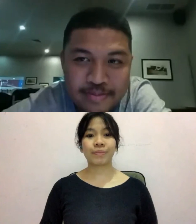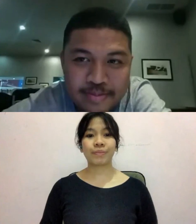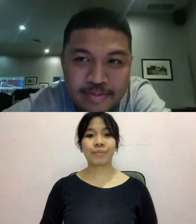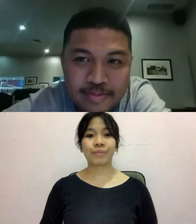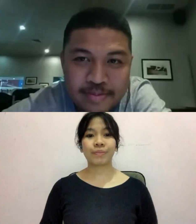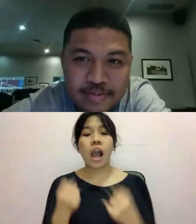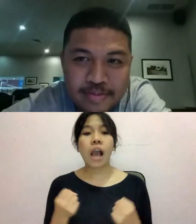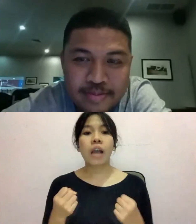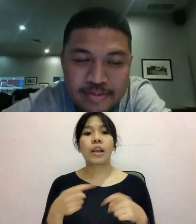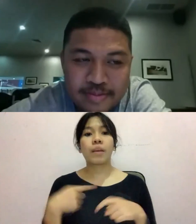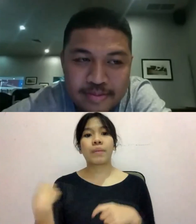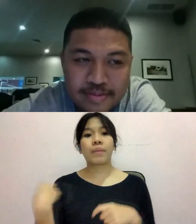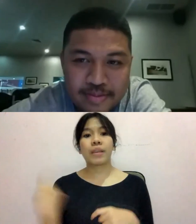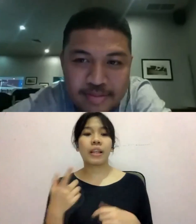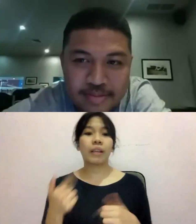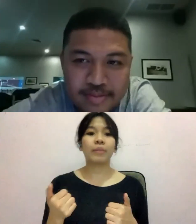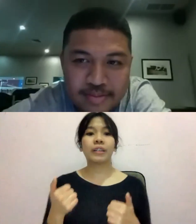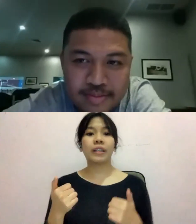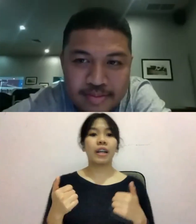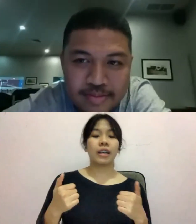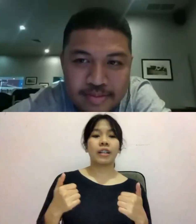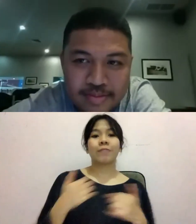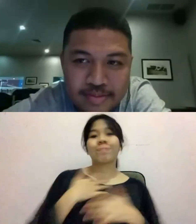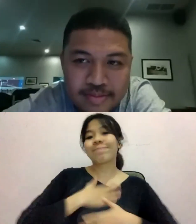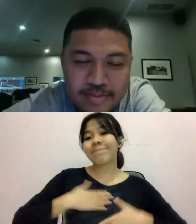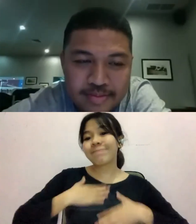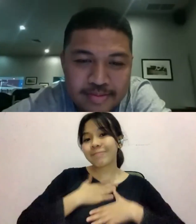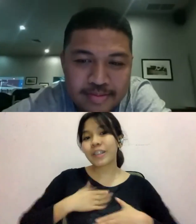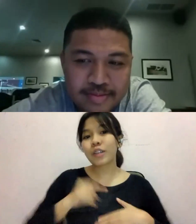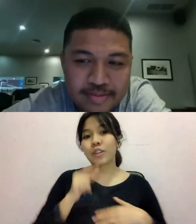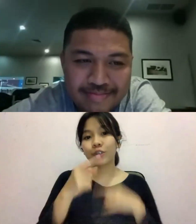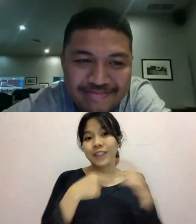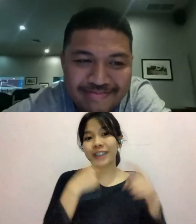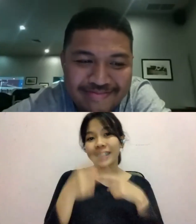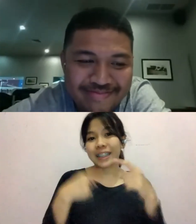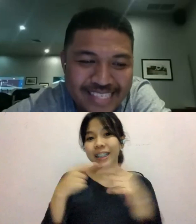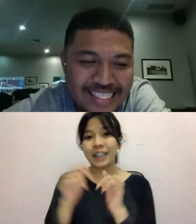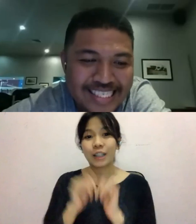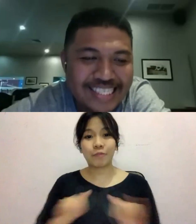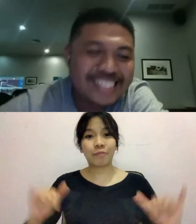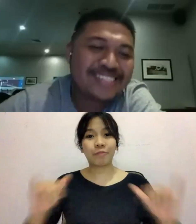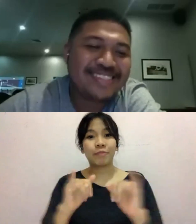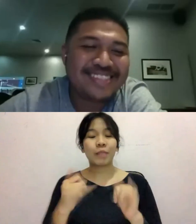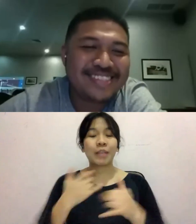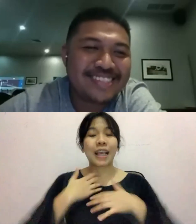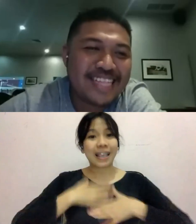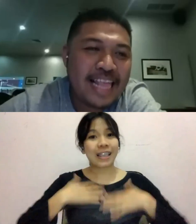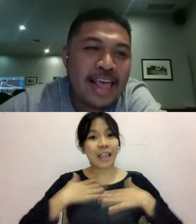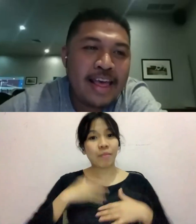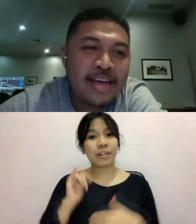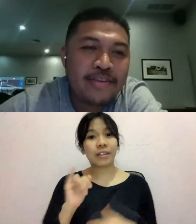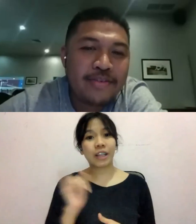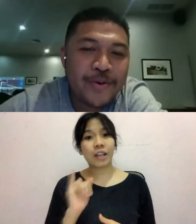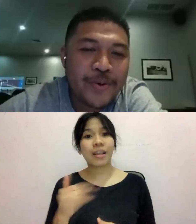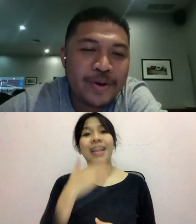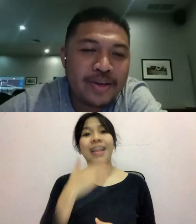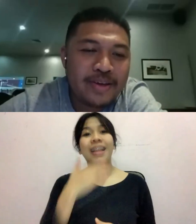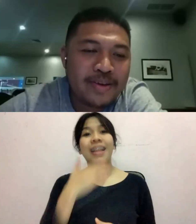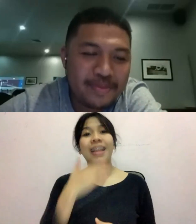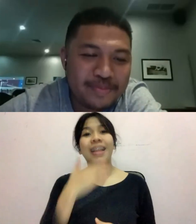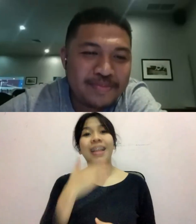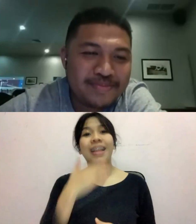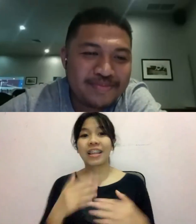to have these conversations to live and learn from each other. Okay, so thank you so much. I am Sophia Hage,